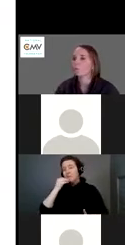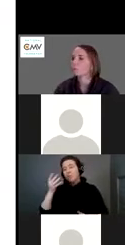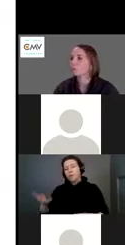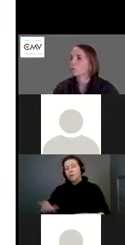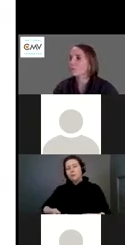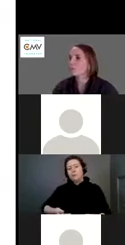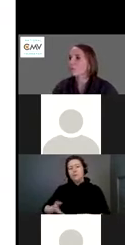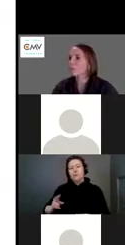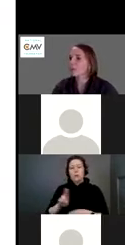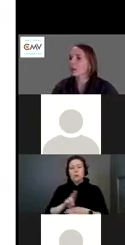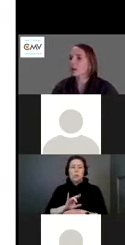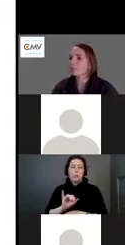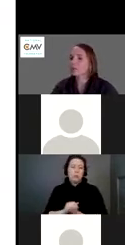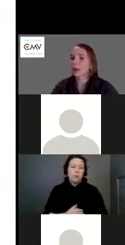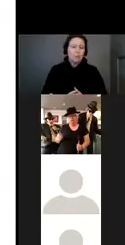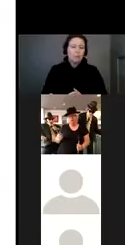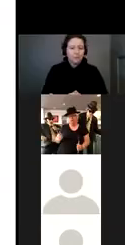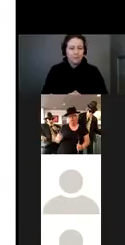also.